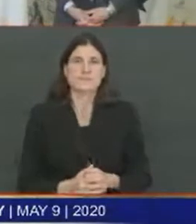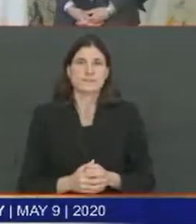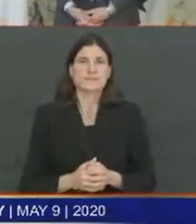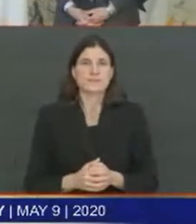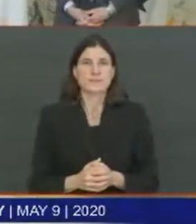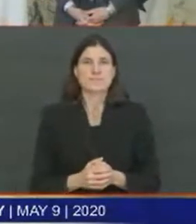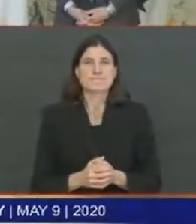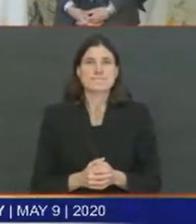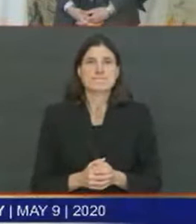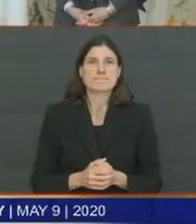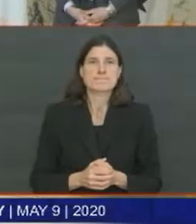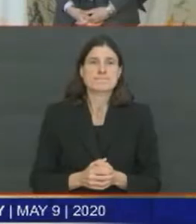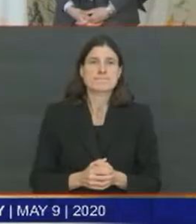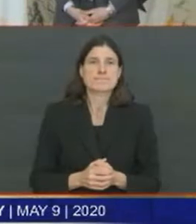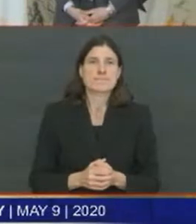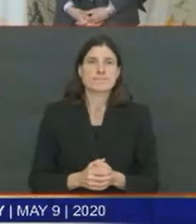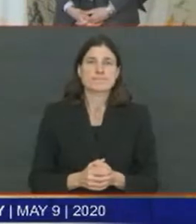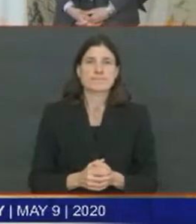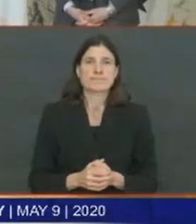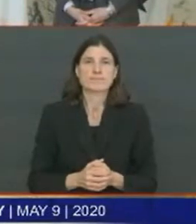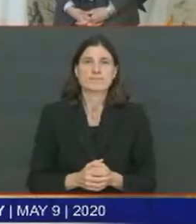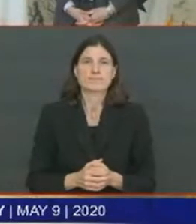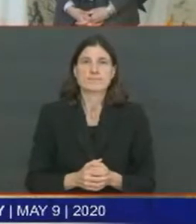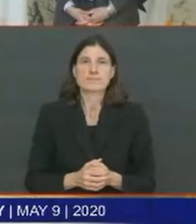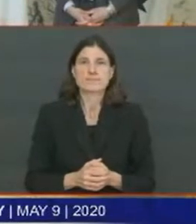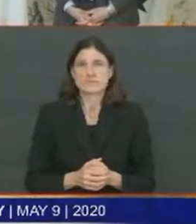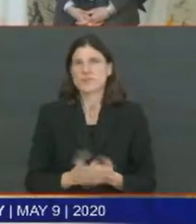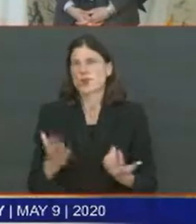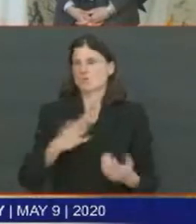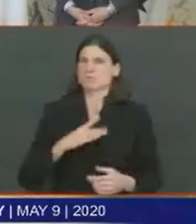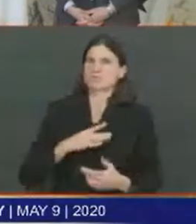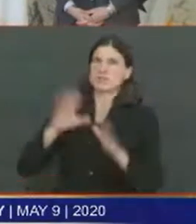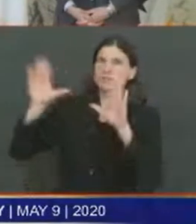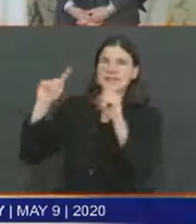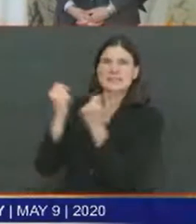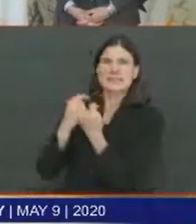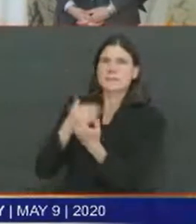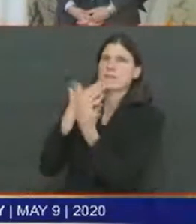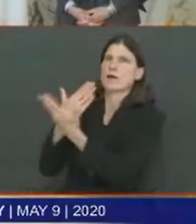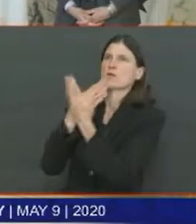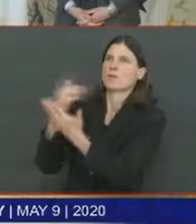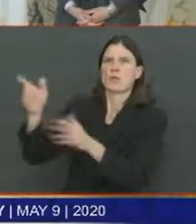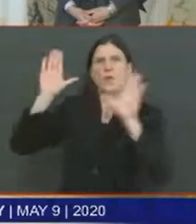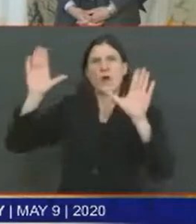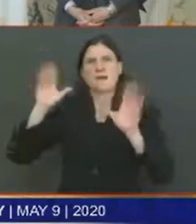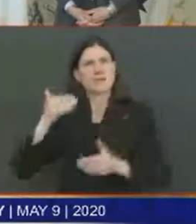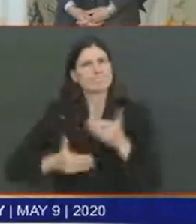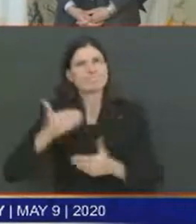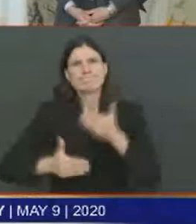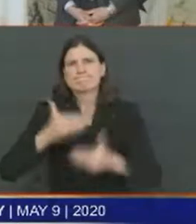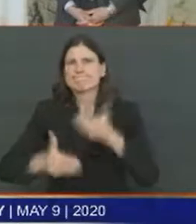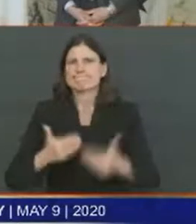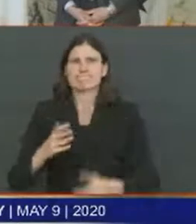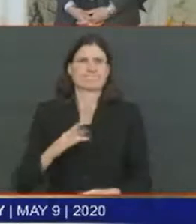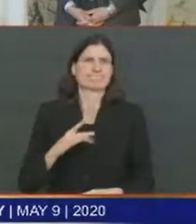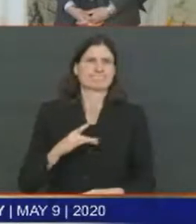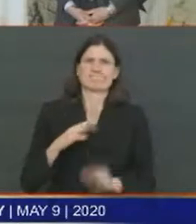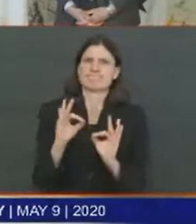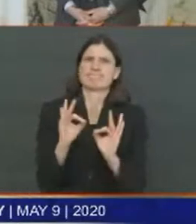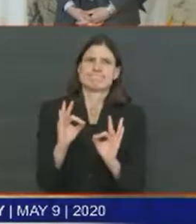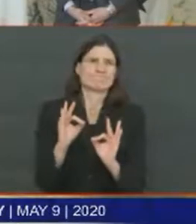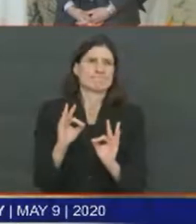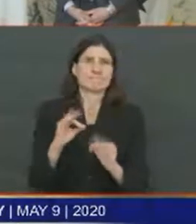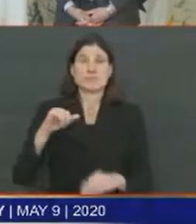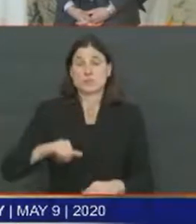look, right now there's 130,000 Rhode Islanders of all ages, and I mean all ages, who have